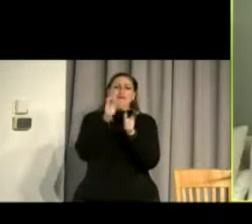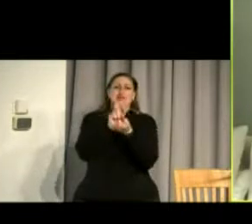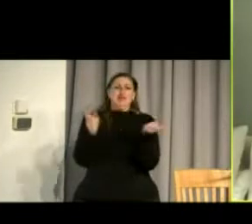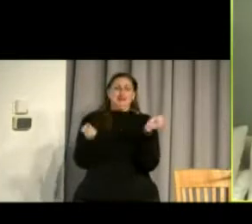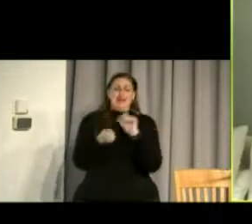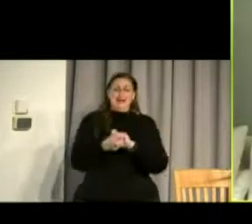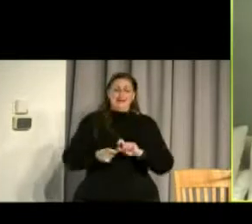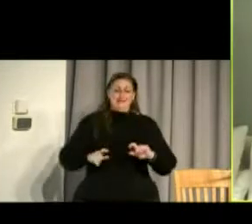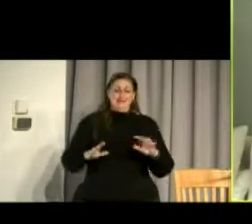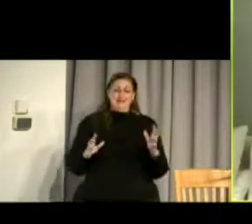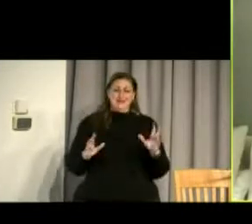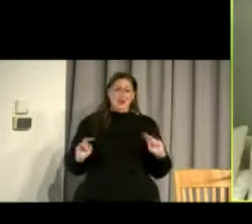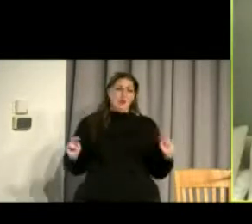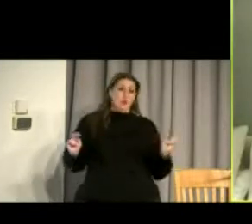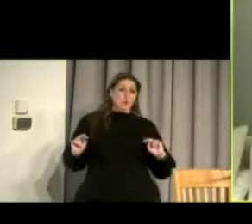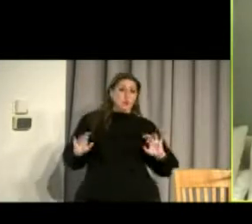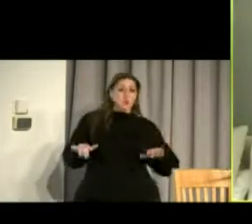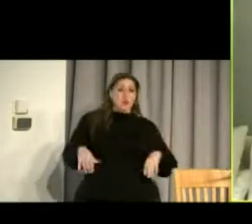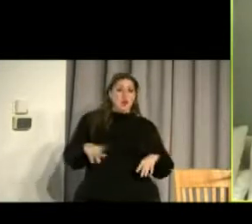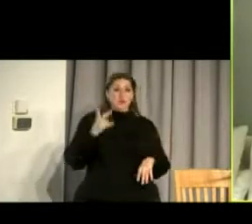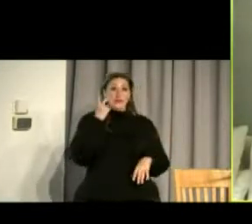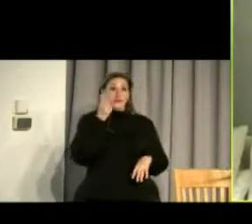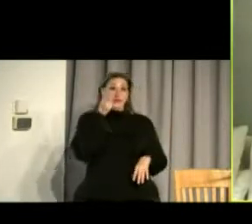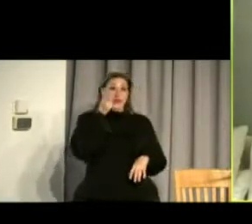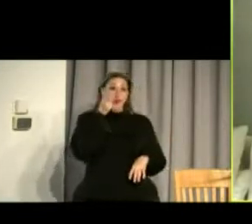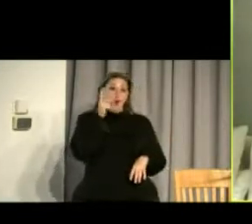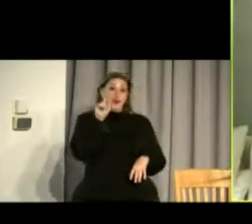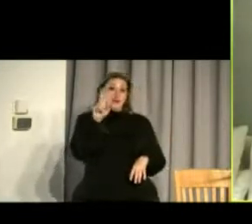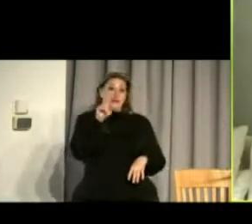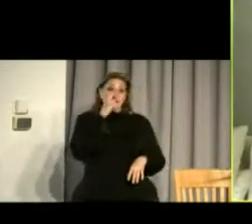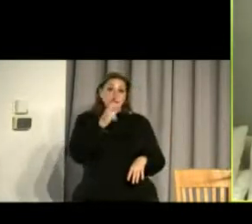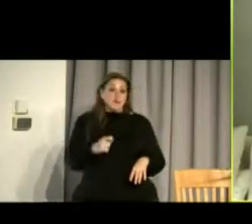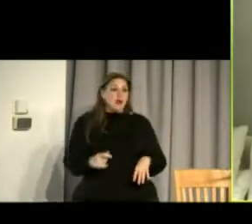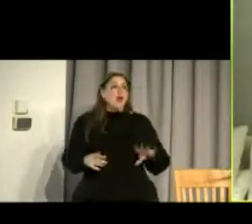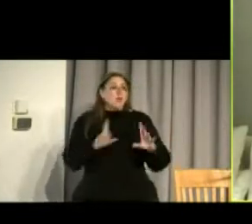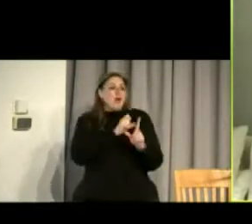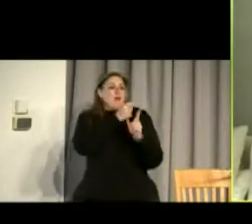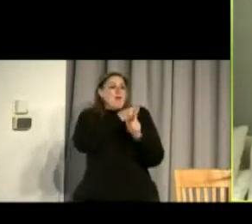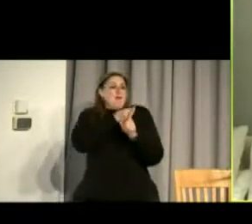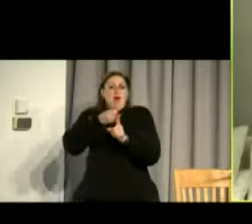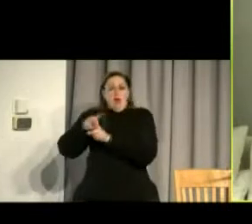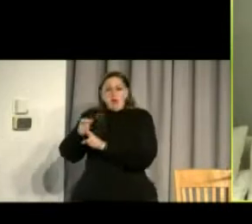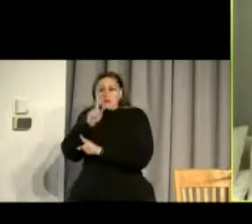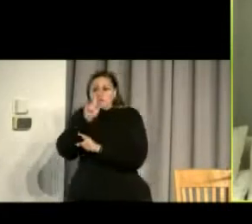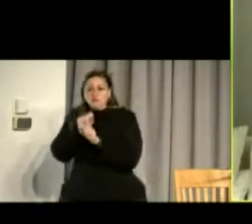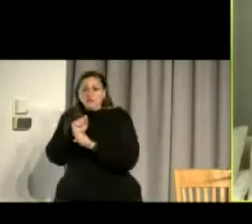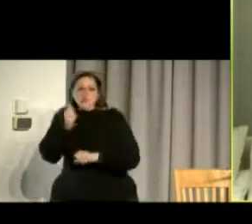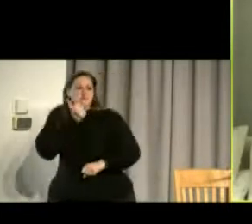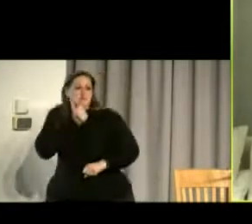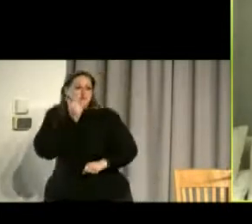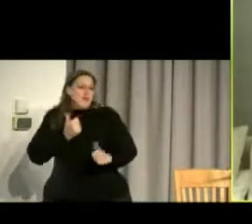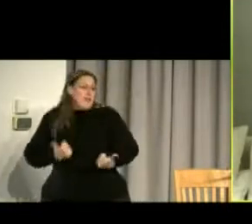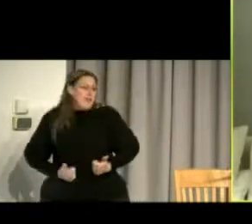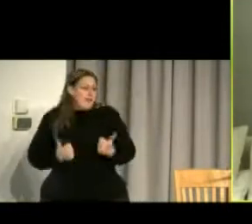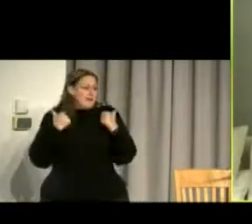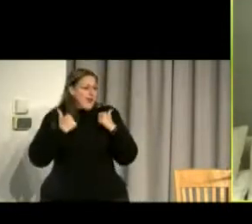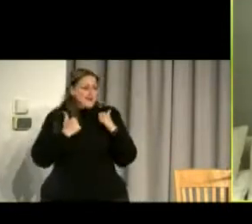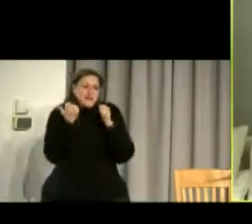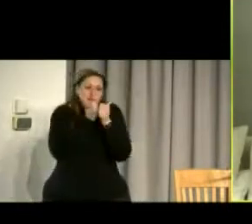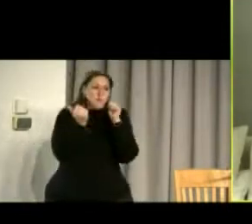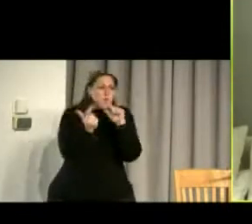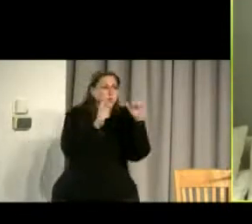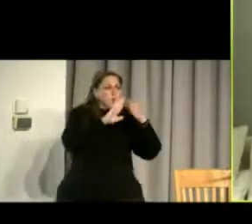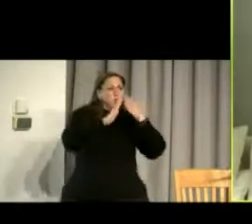something that we talk or hear about on TV. It's something that people directly are impacted by and are ready to move and